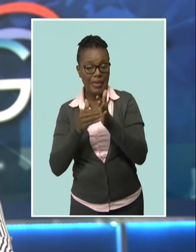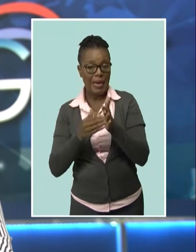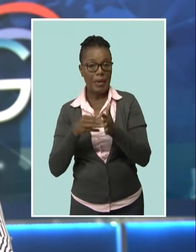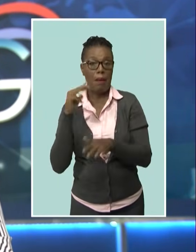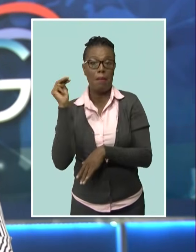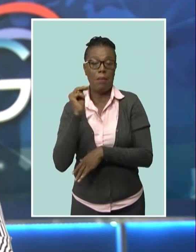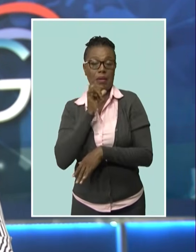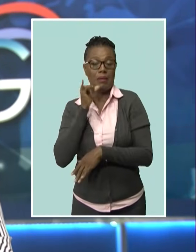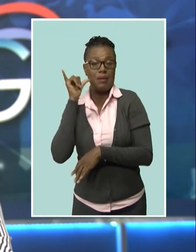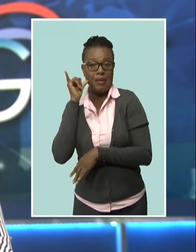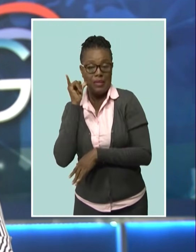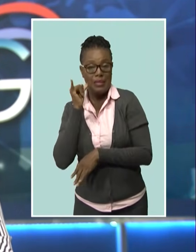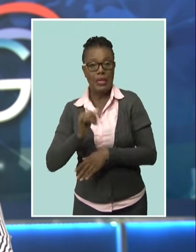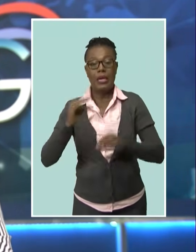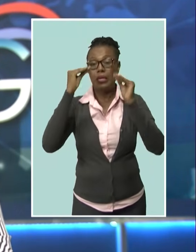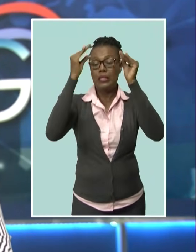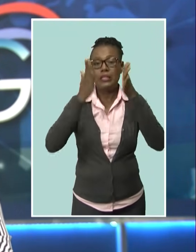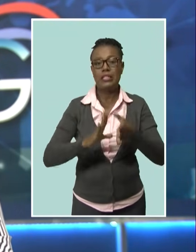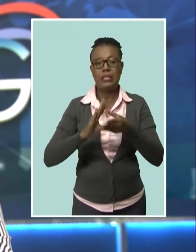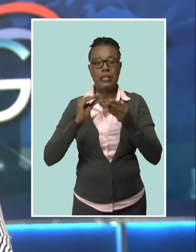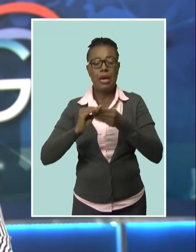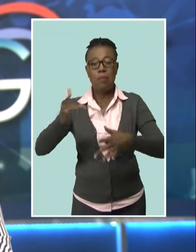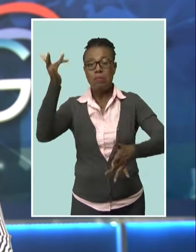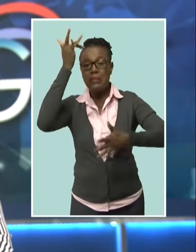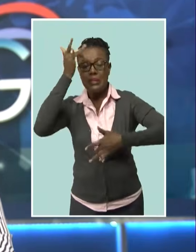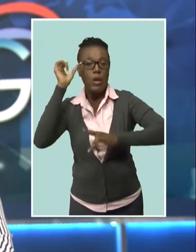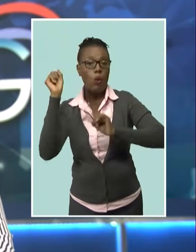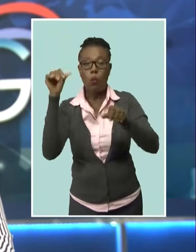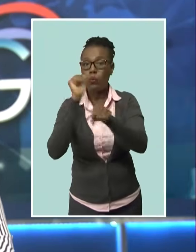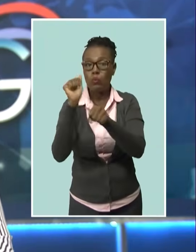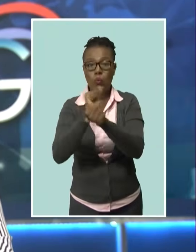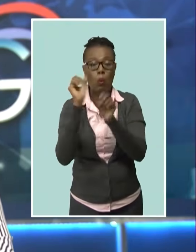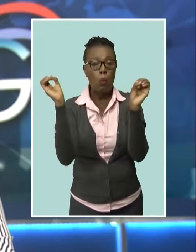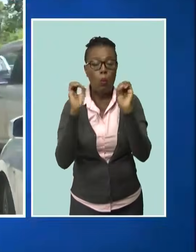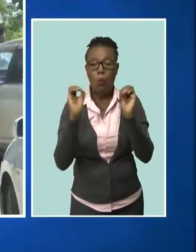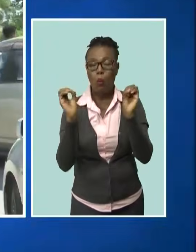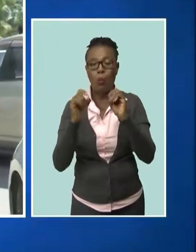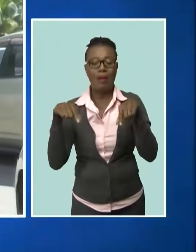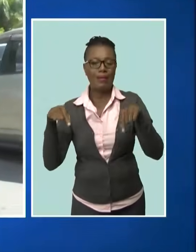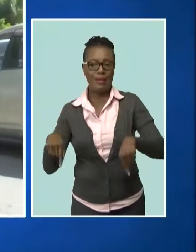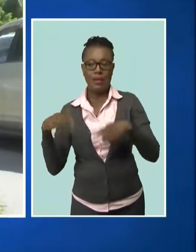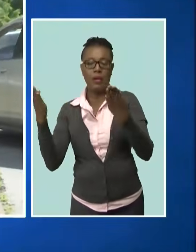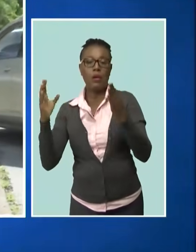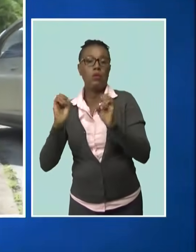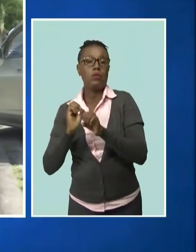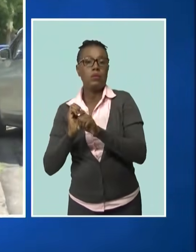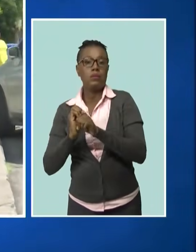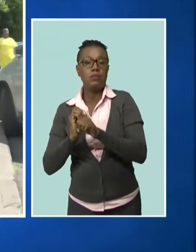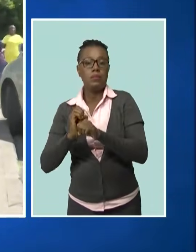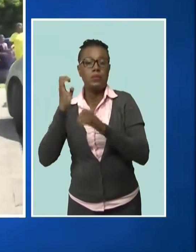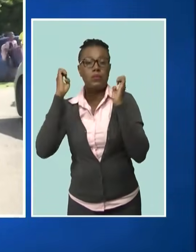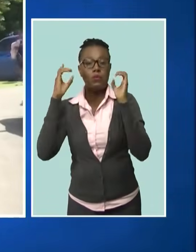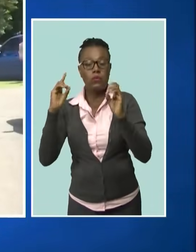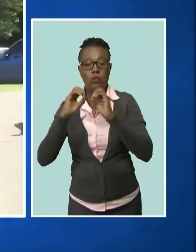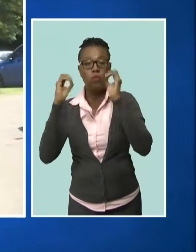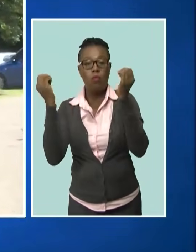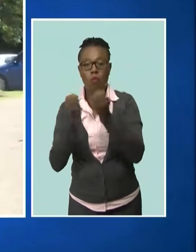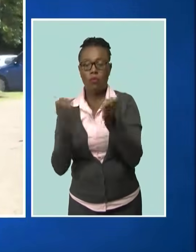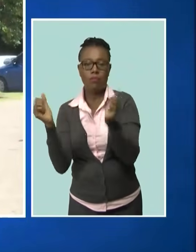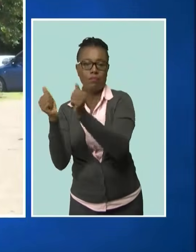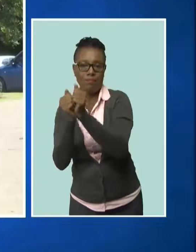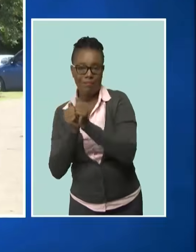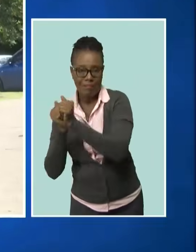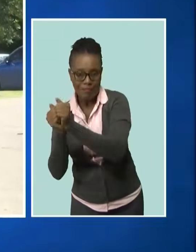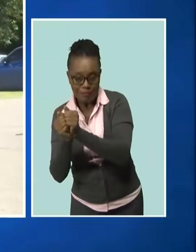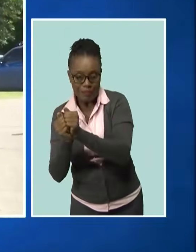a meeting with Education Ministry officials today. Deputy Chief Education Officer Schools, Julia Beckles, says